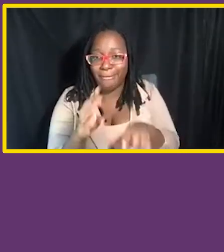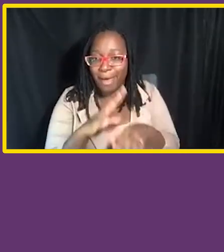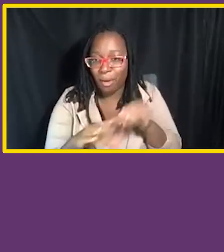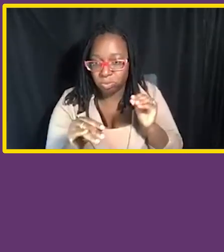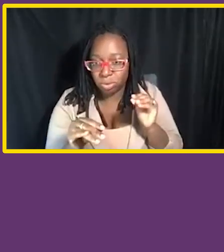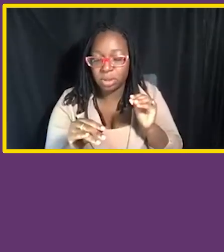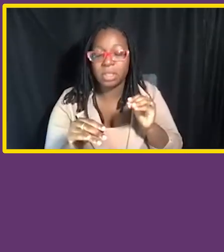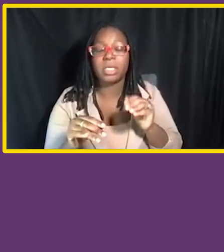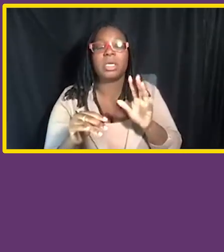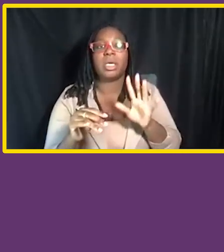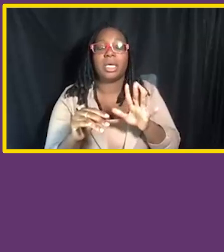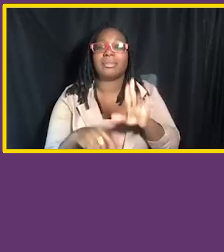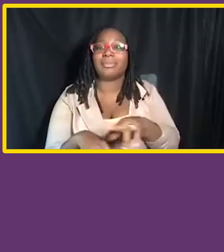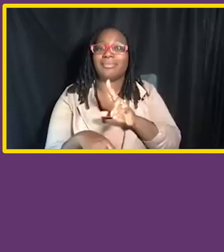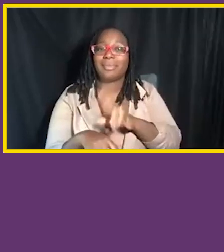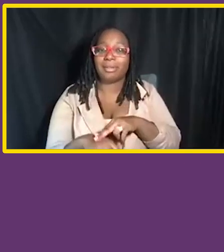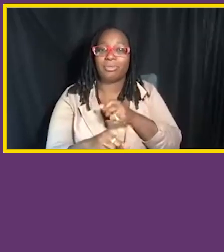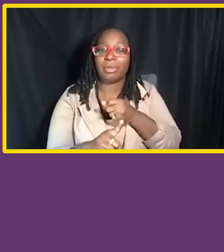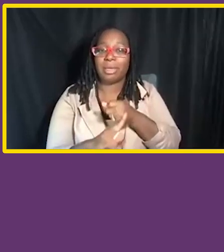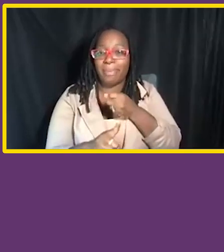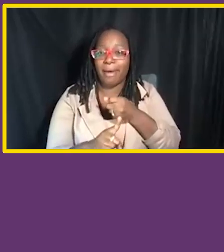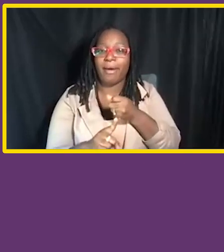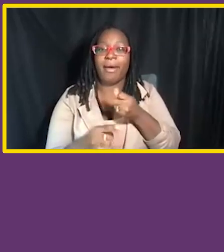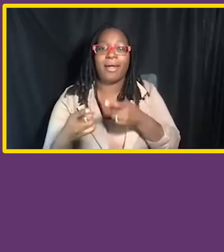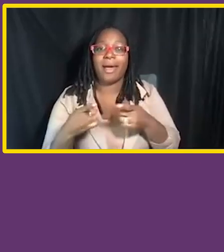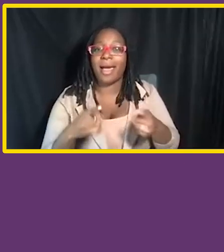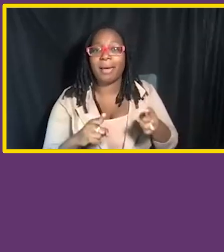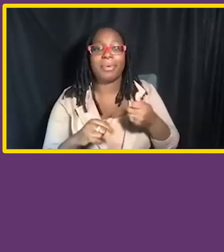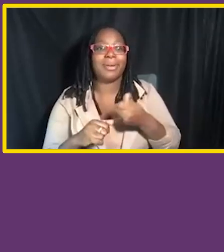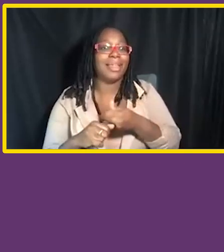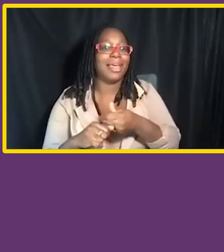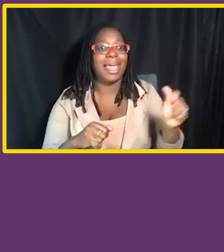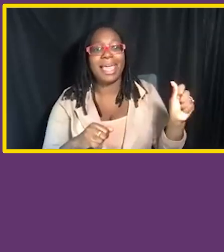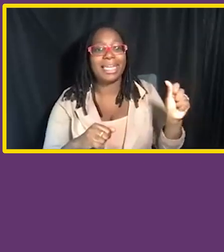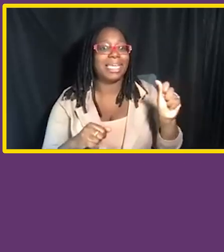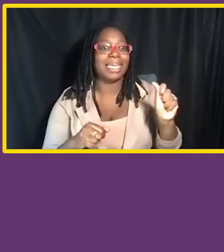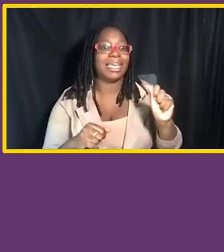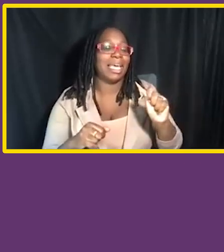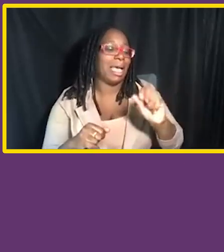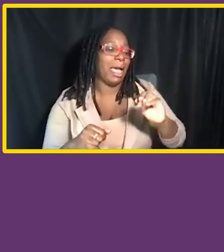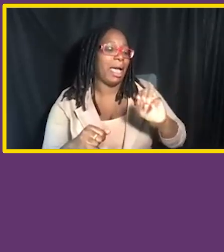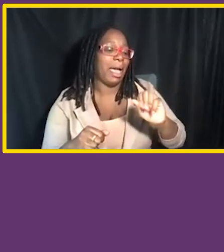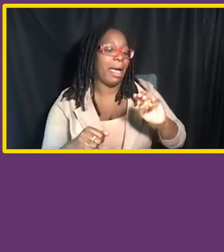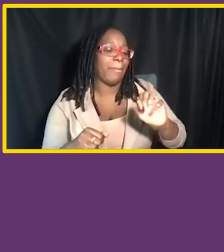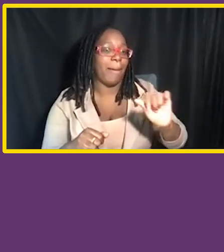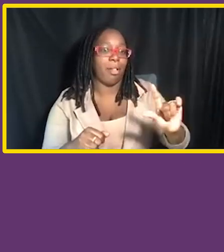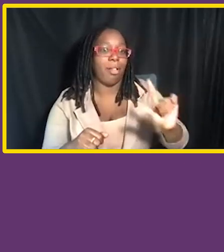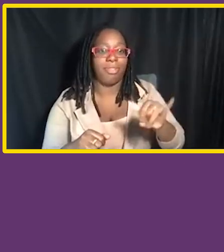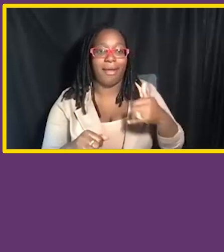the natural impact that happens to any mammalian body that is exposed to that level of stress